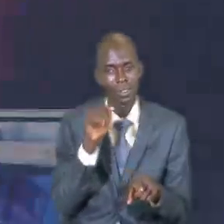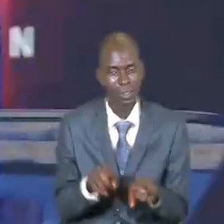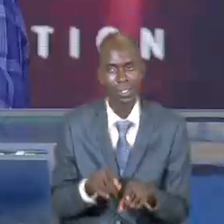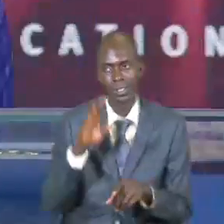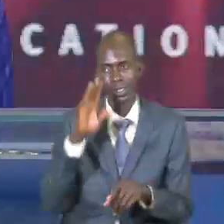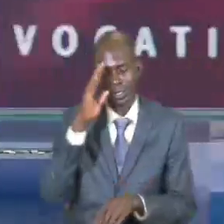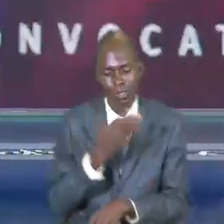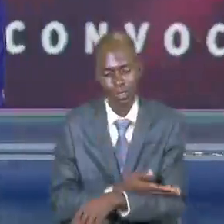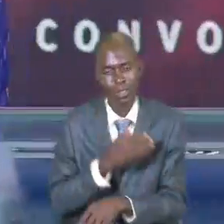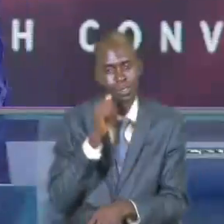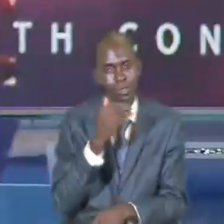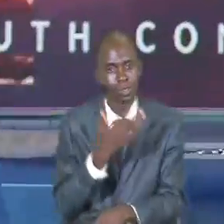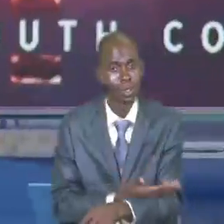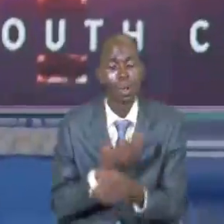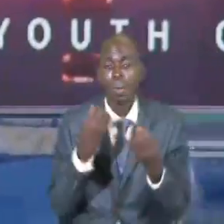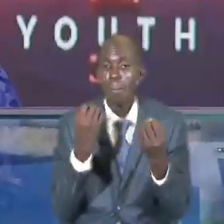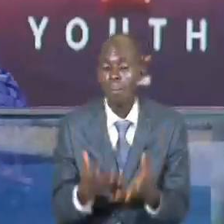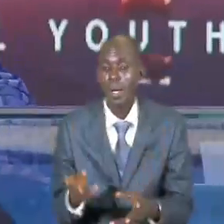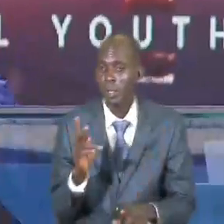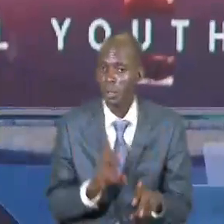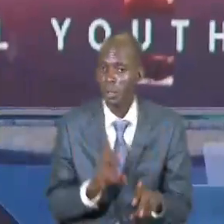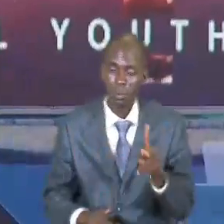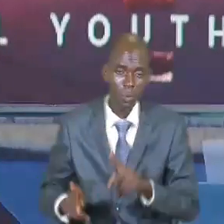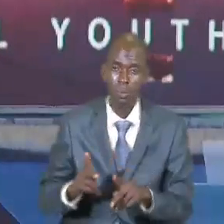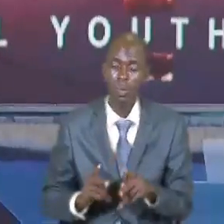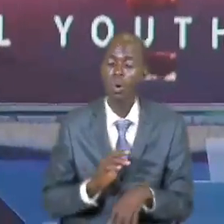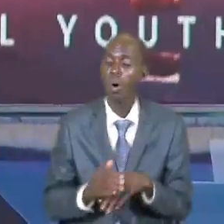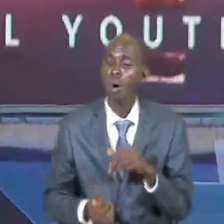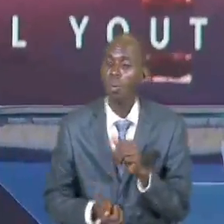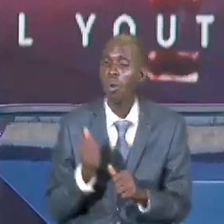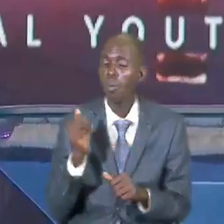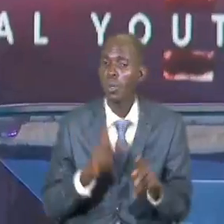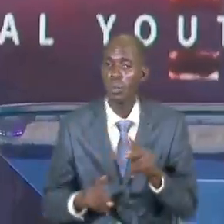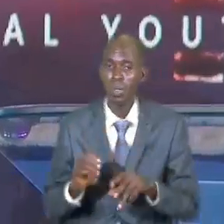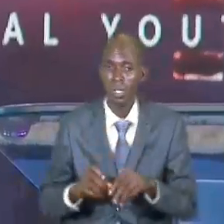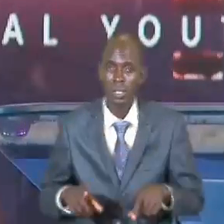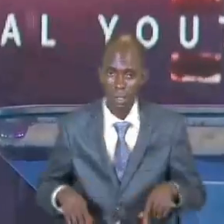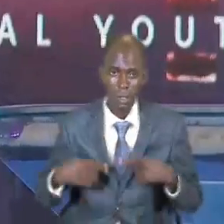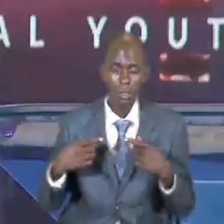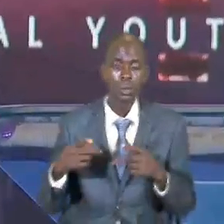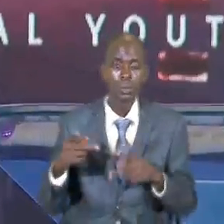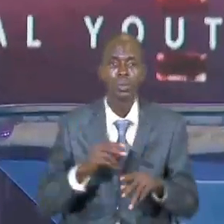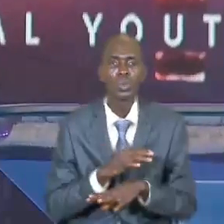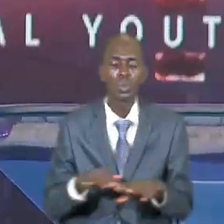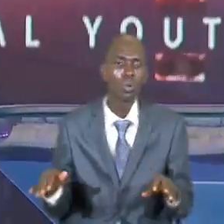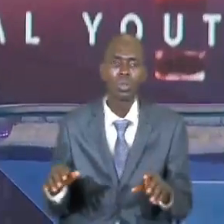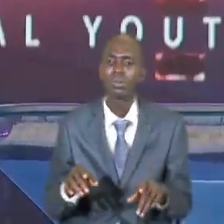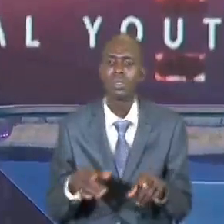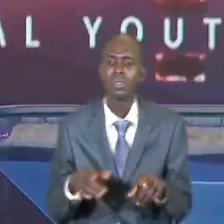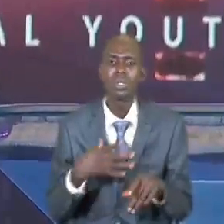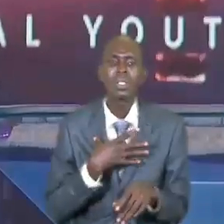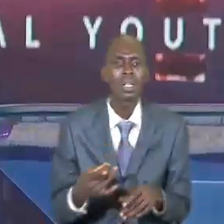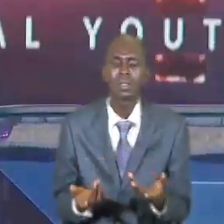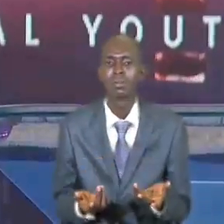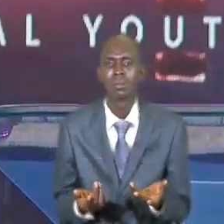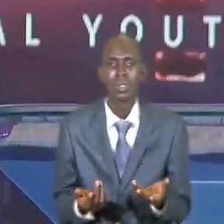almost all people in life, many people do not like interruption. If they are playing their football,